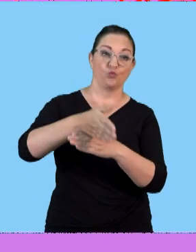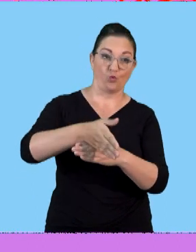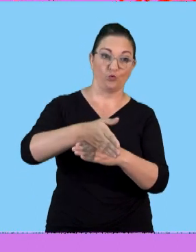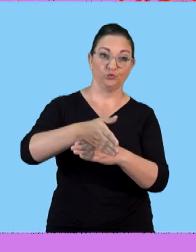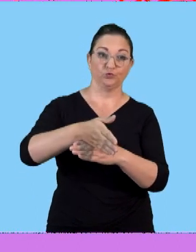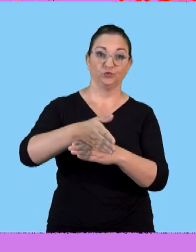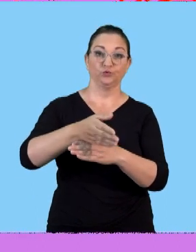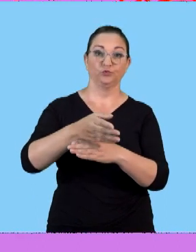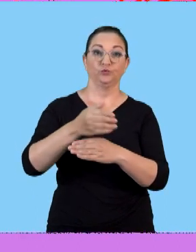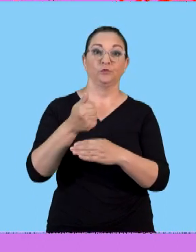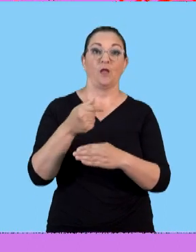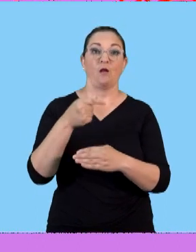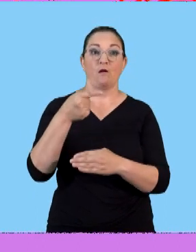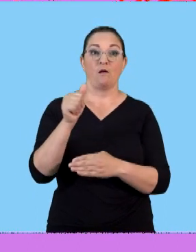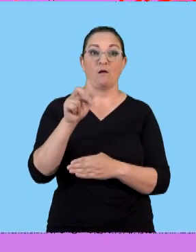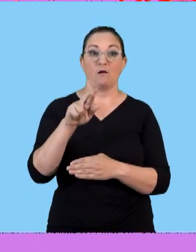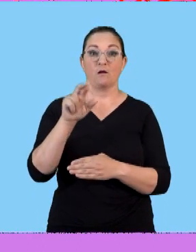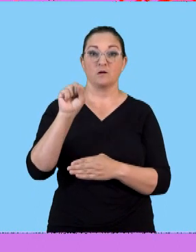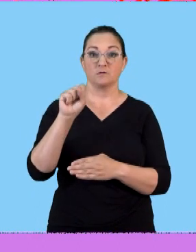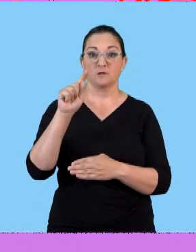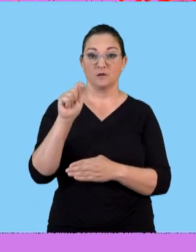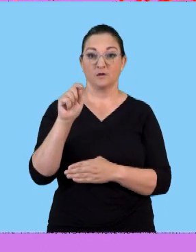road is Garsfontein